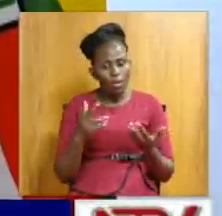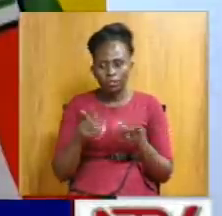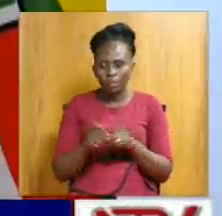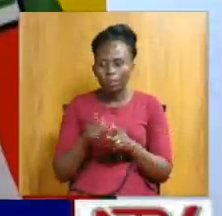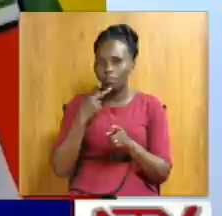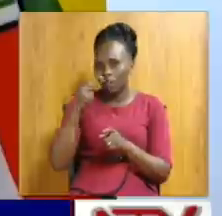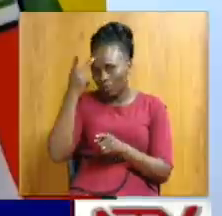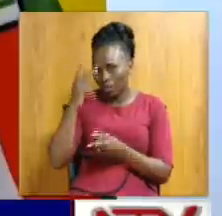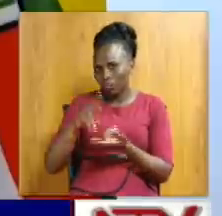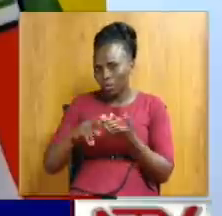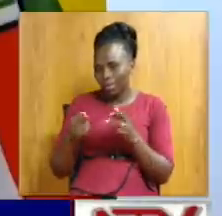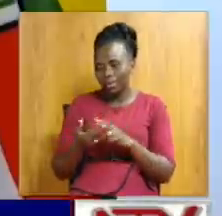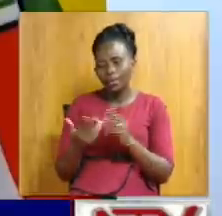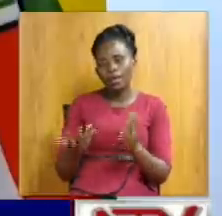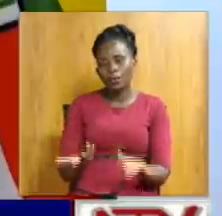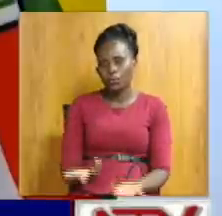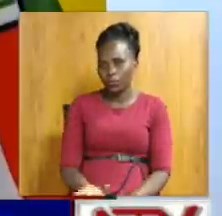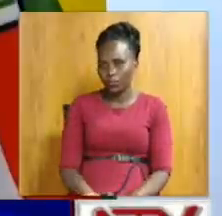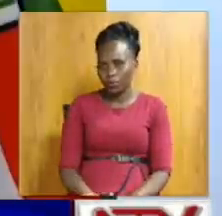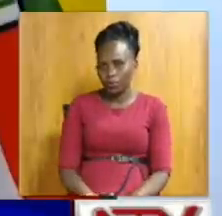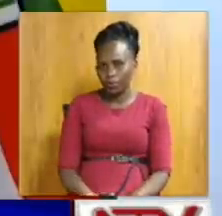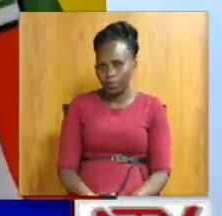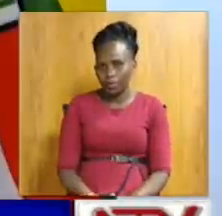home? Yeah.